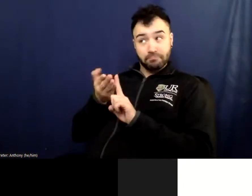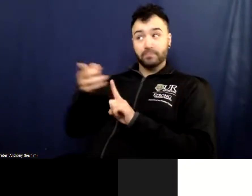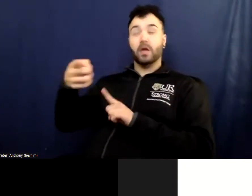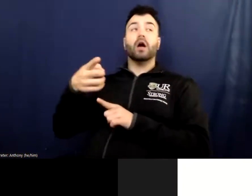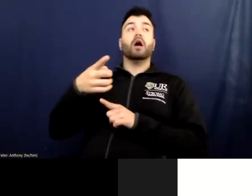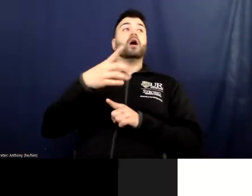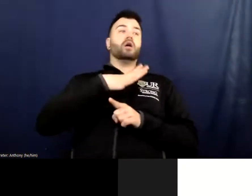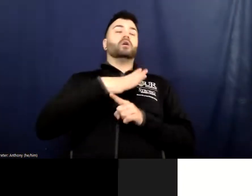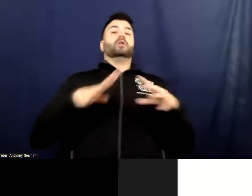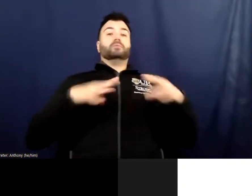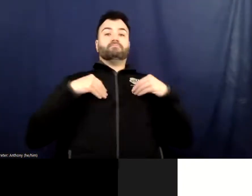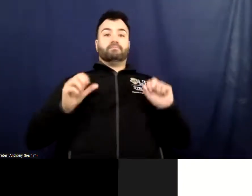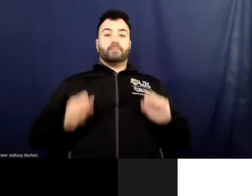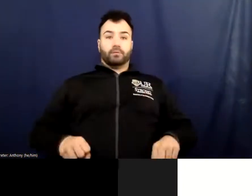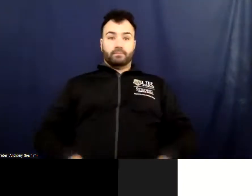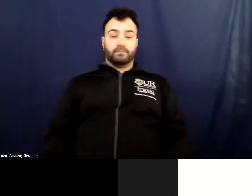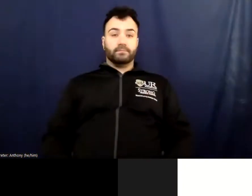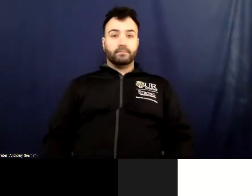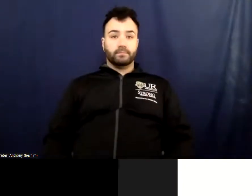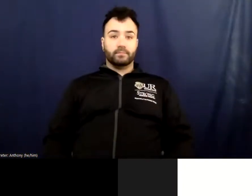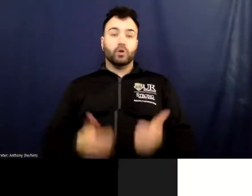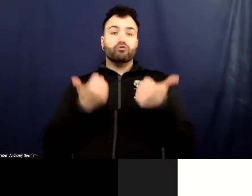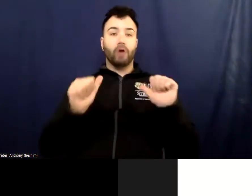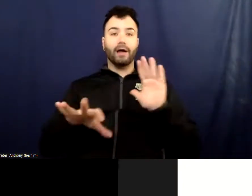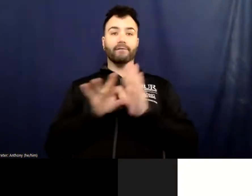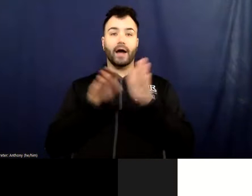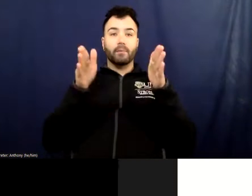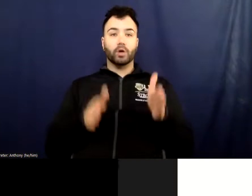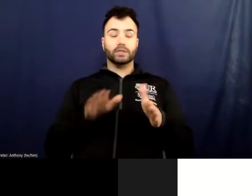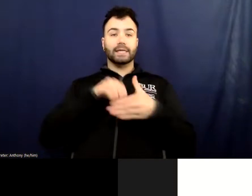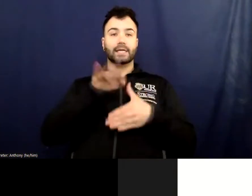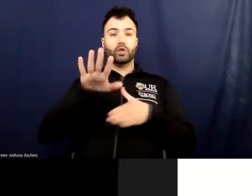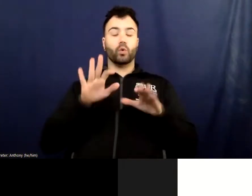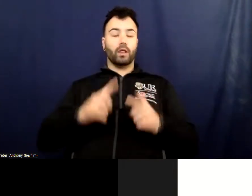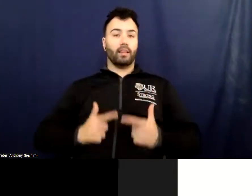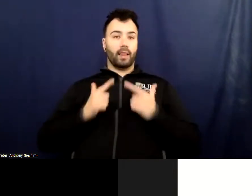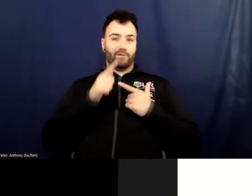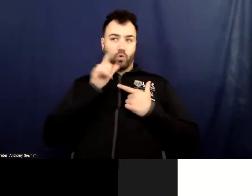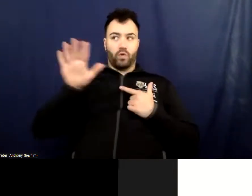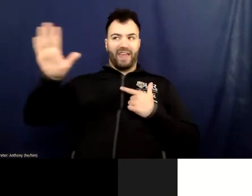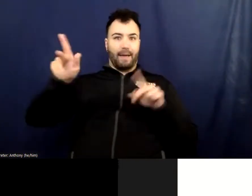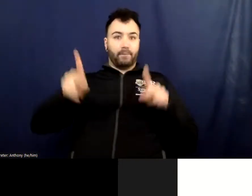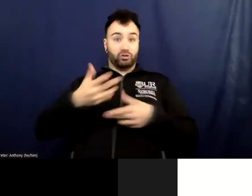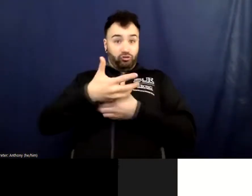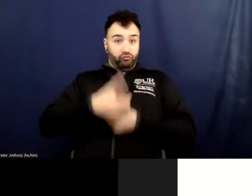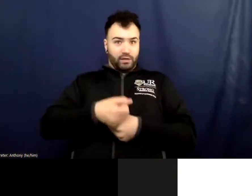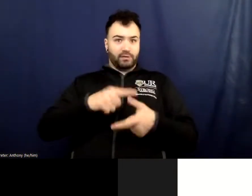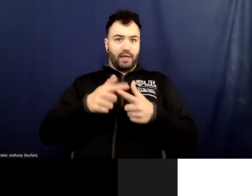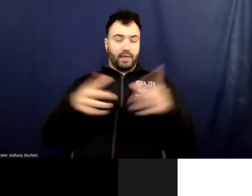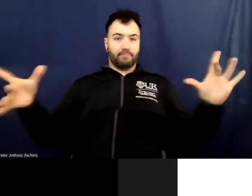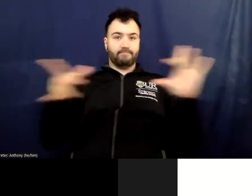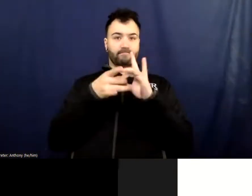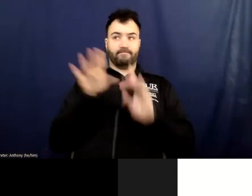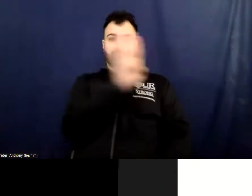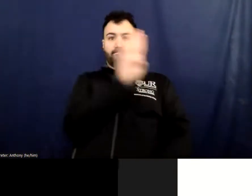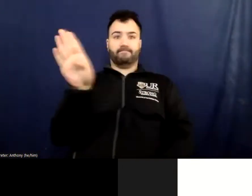field that might be the best person to work with. At least I understood you're correct and right. I hope so. If not, ask again. Hello,